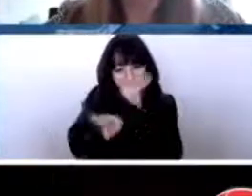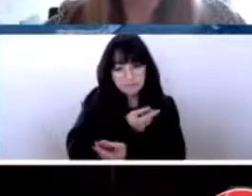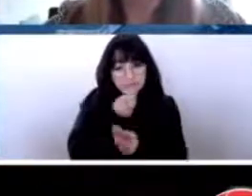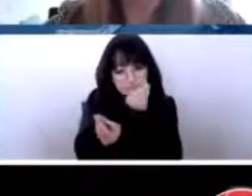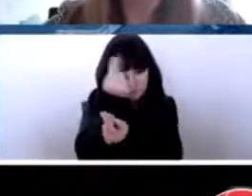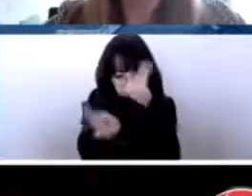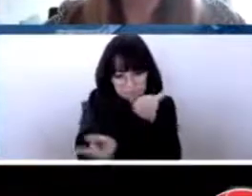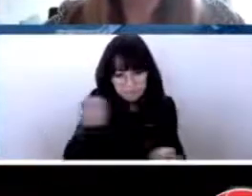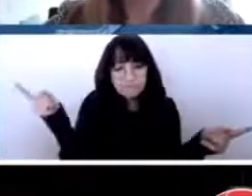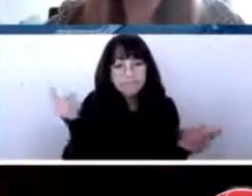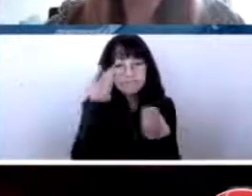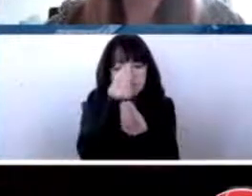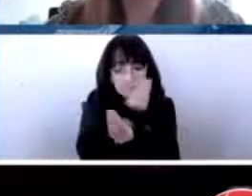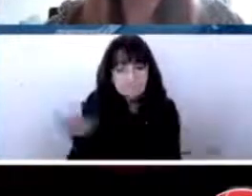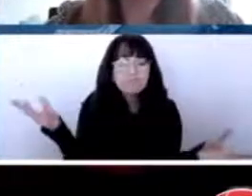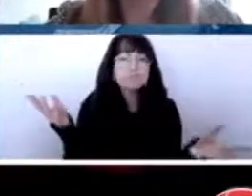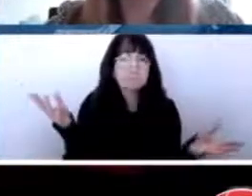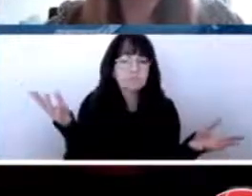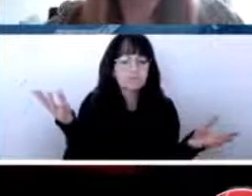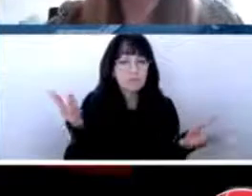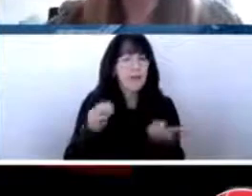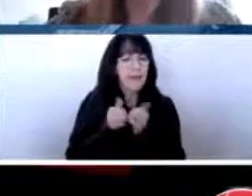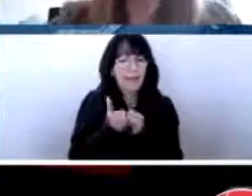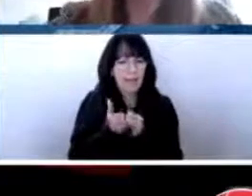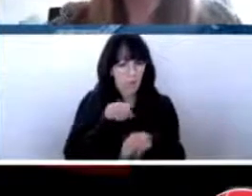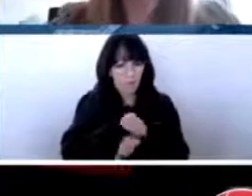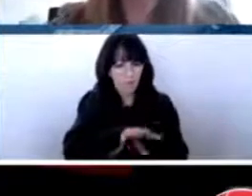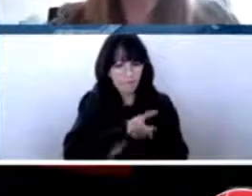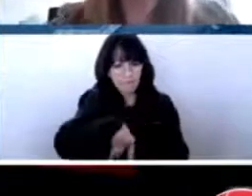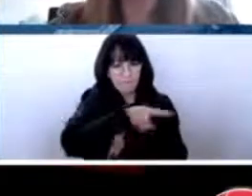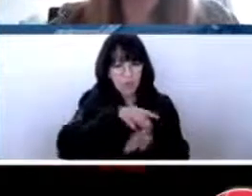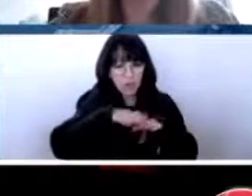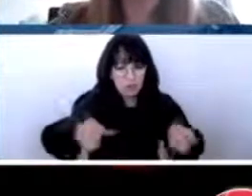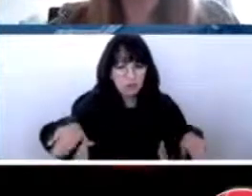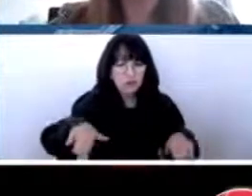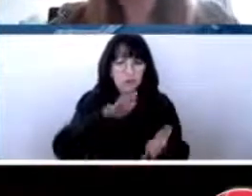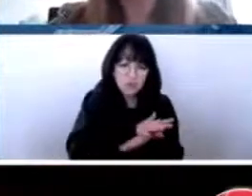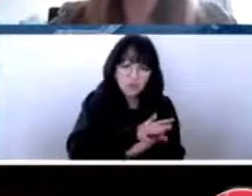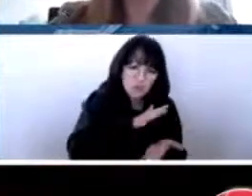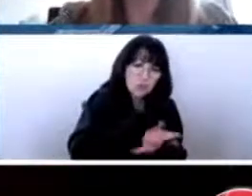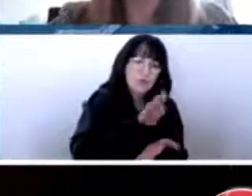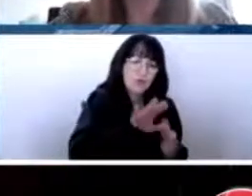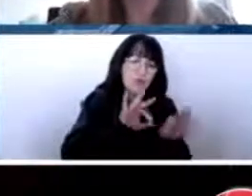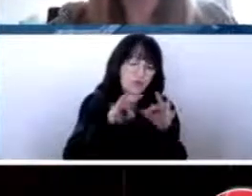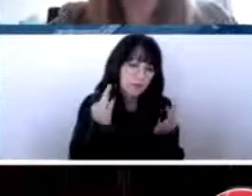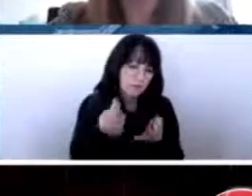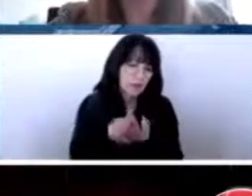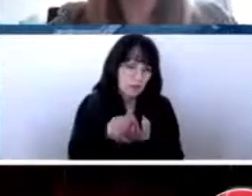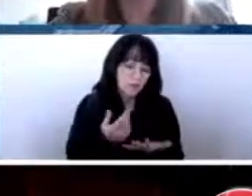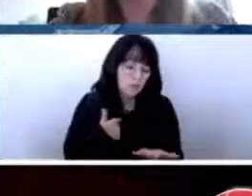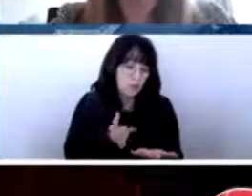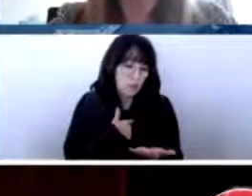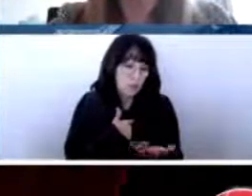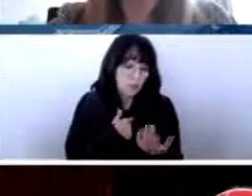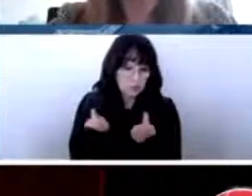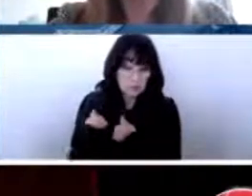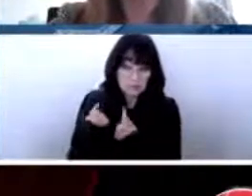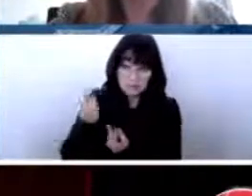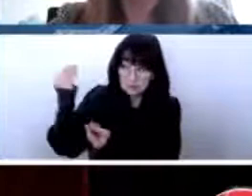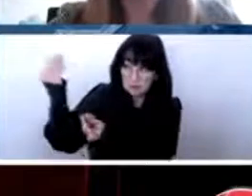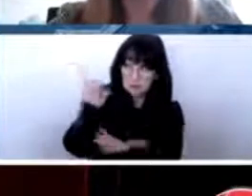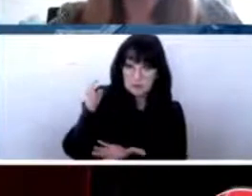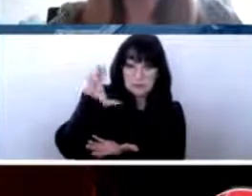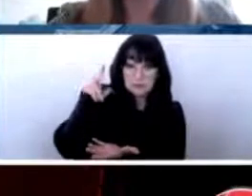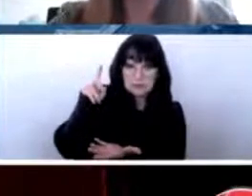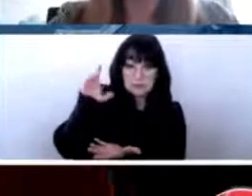this includes children in schools and their families. And we have been working with the Department of Education since these guidelines rolled out last